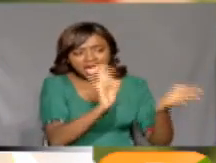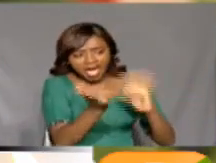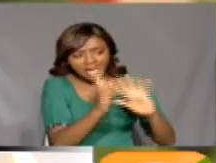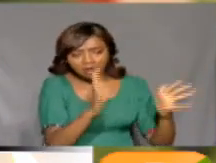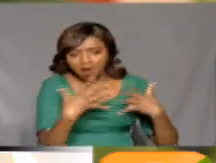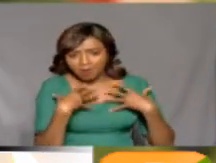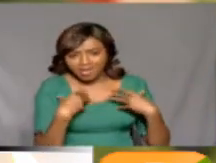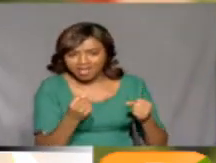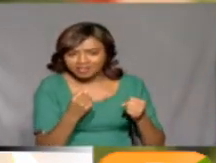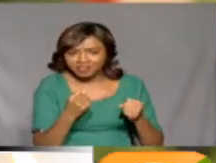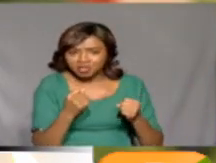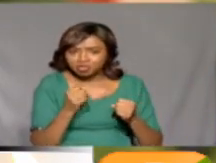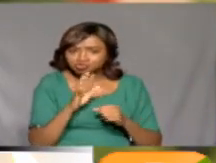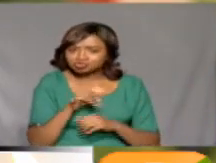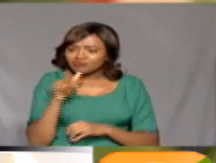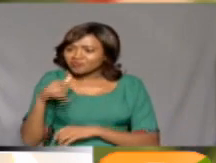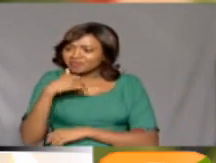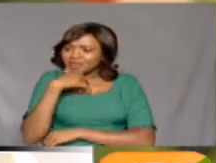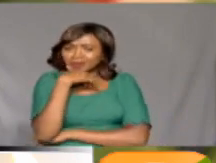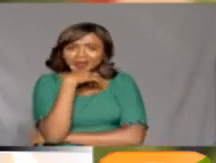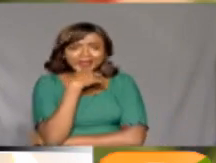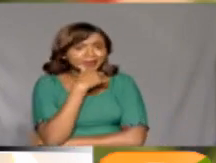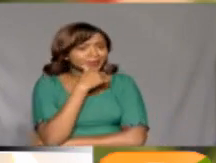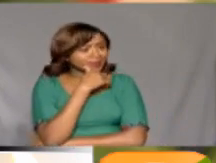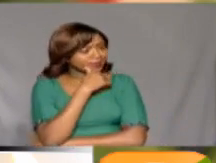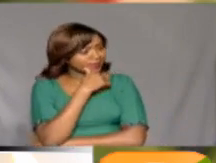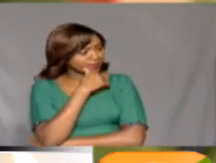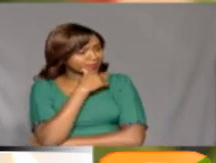that Moi was actually ready to hand over.